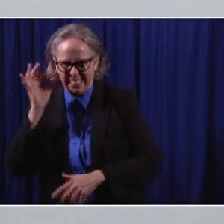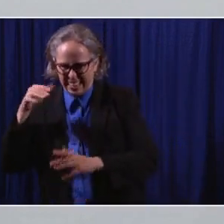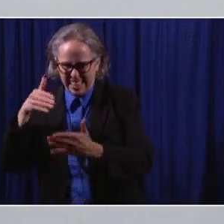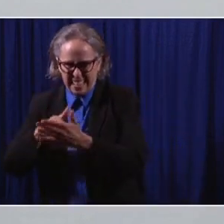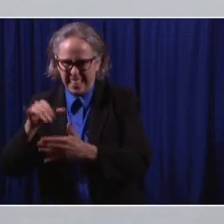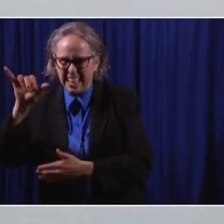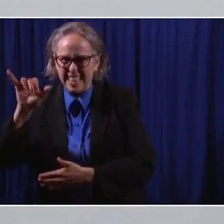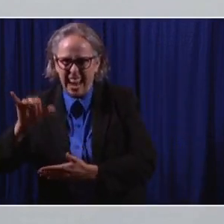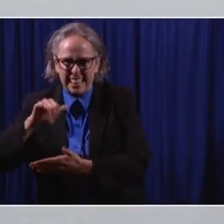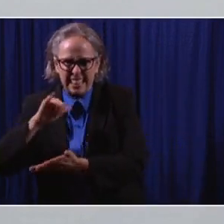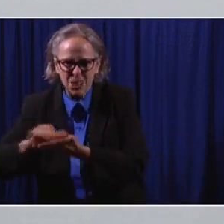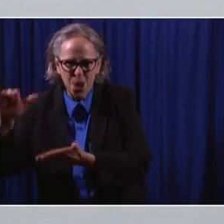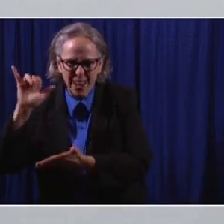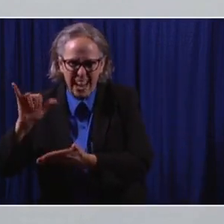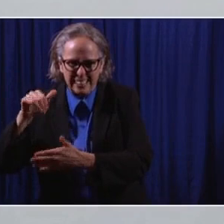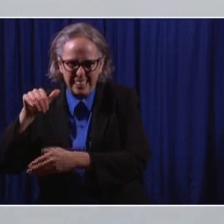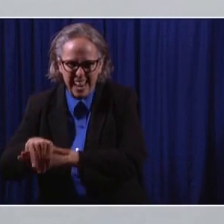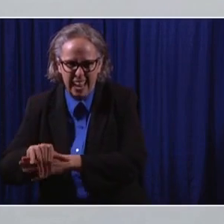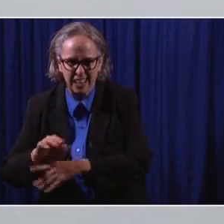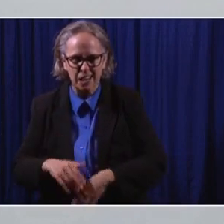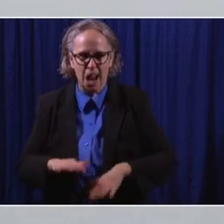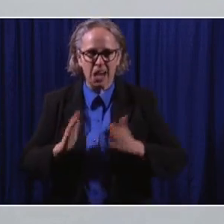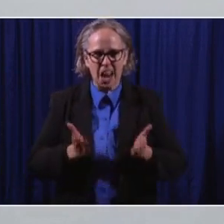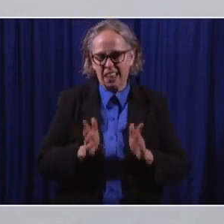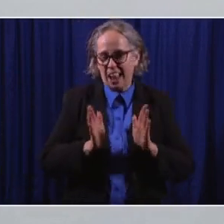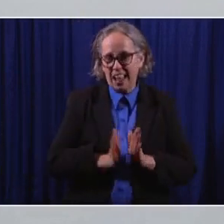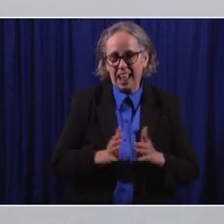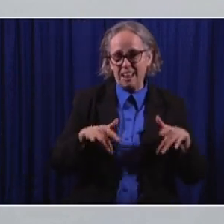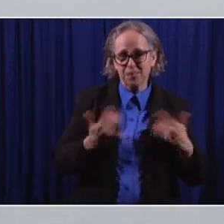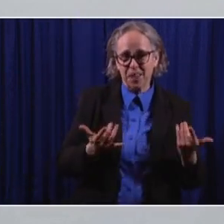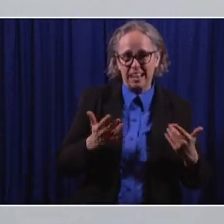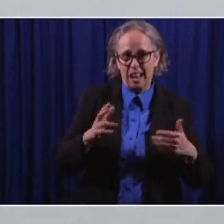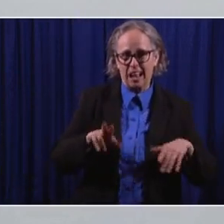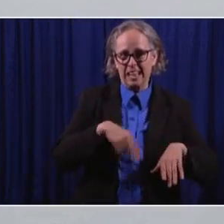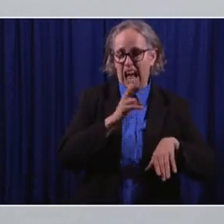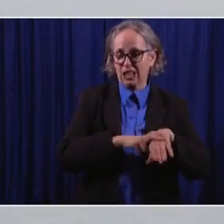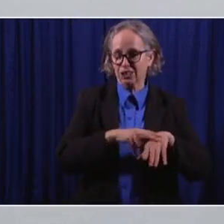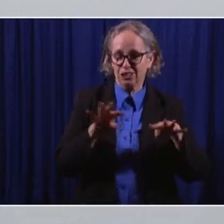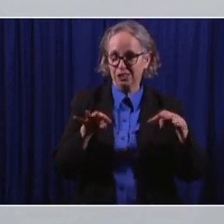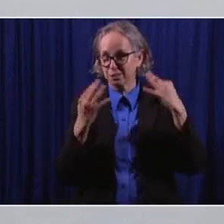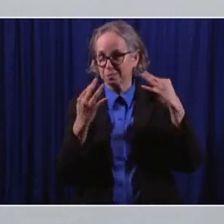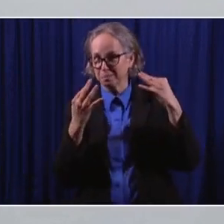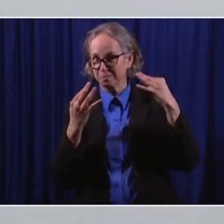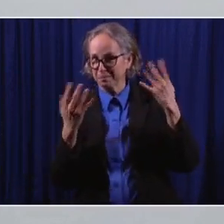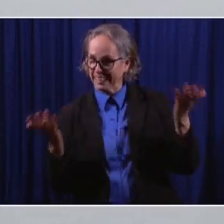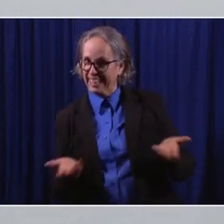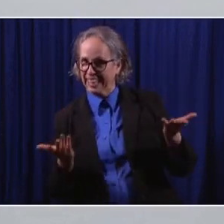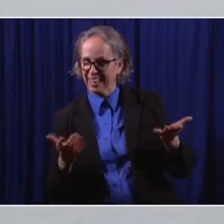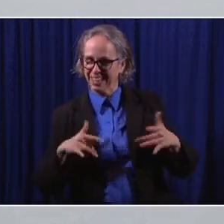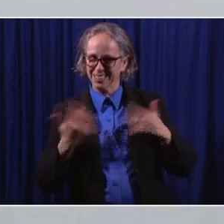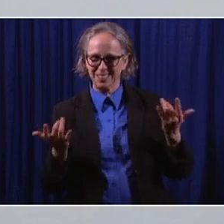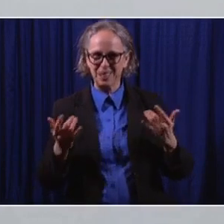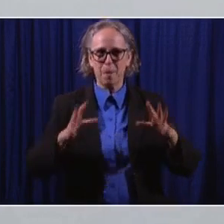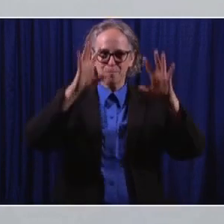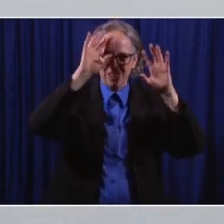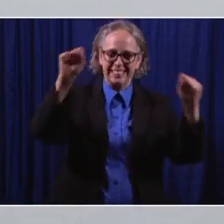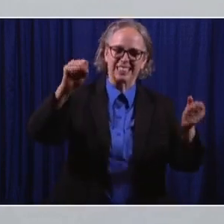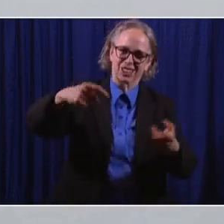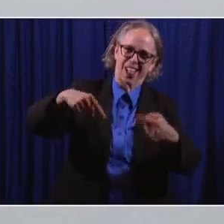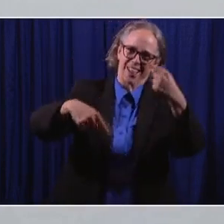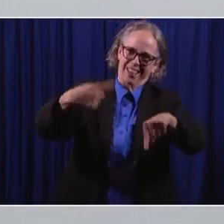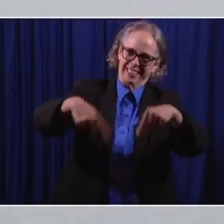tonight. There's another little thing that's catching some national attention, probably some global attention. The presidential debate, which will